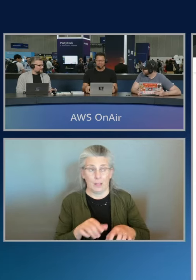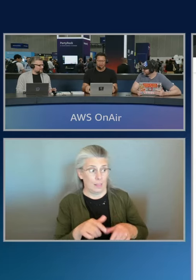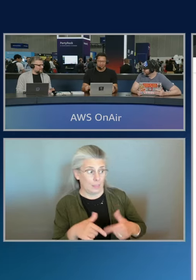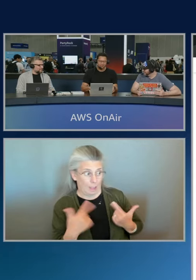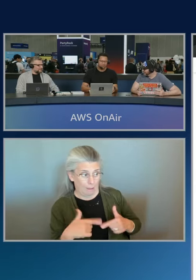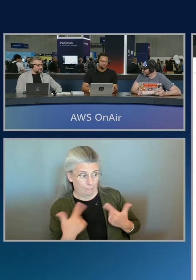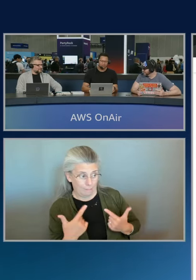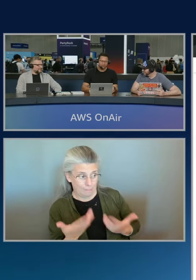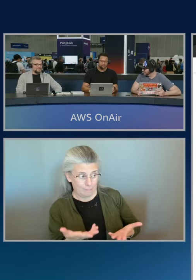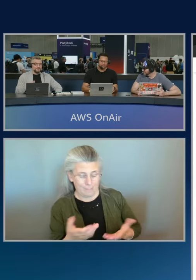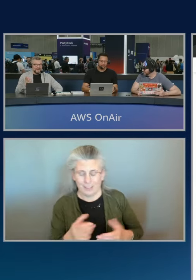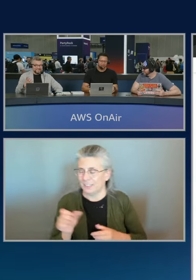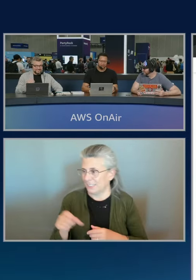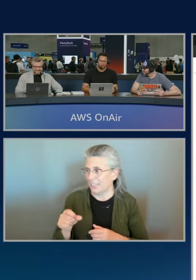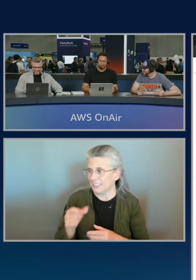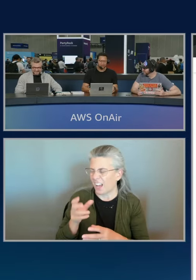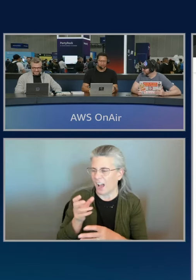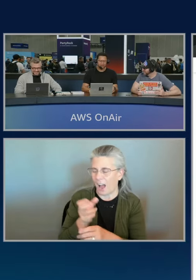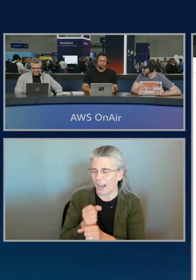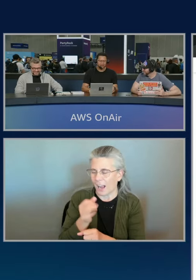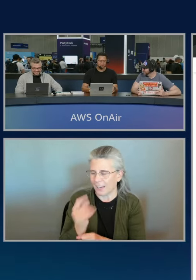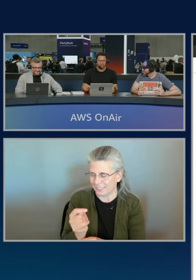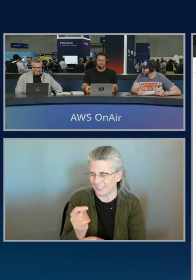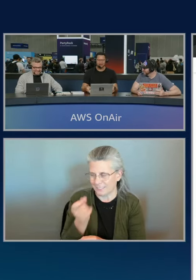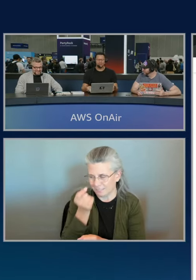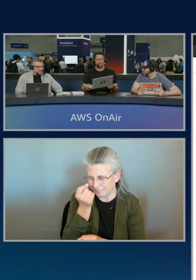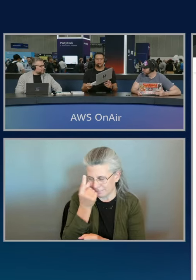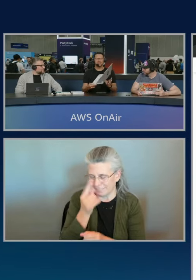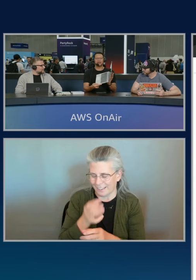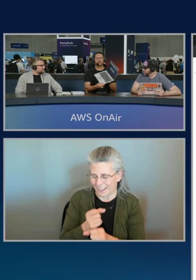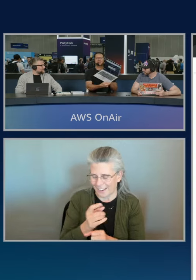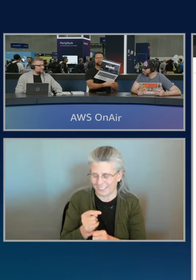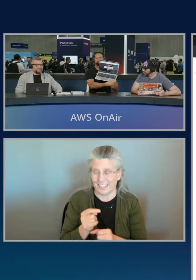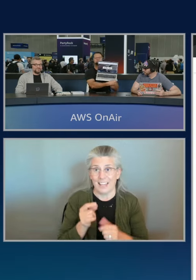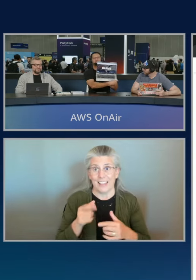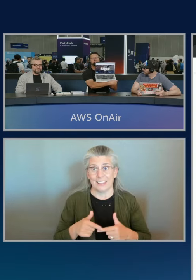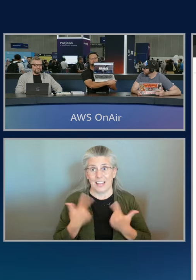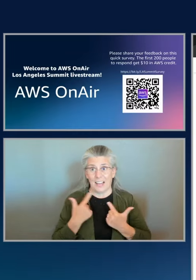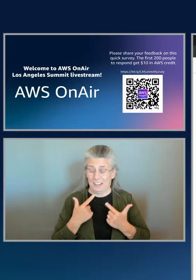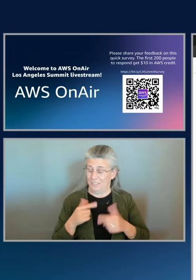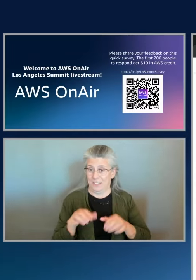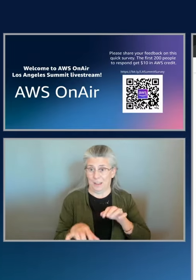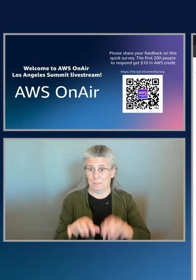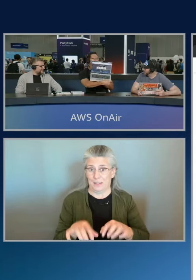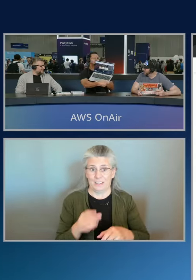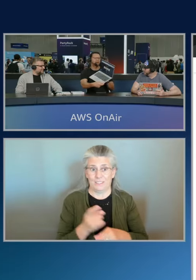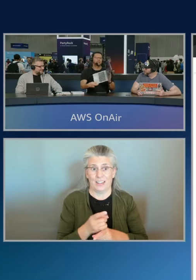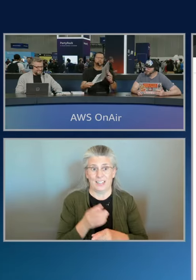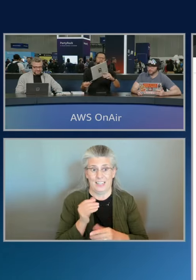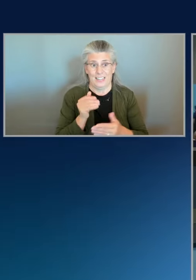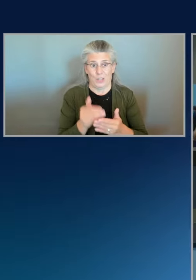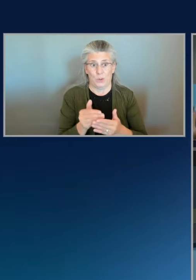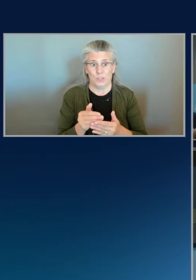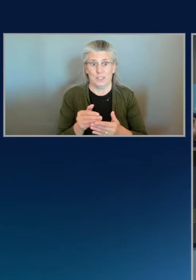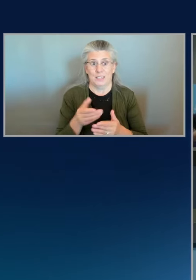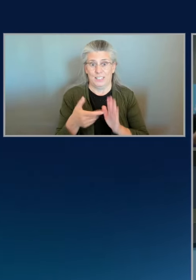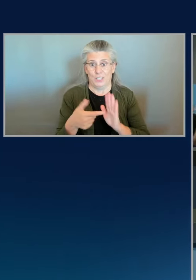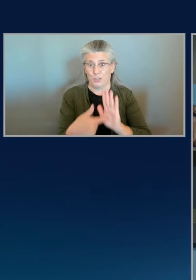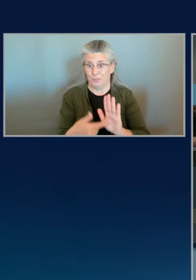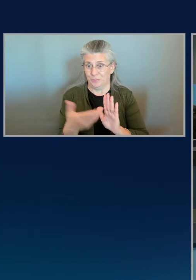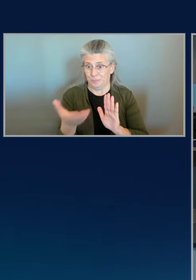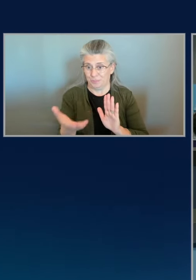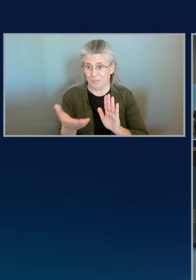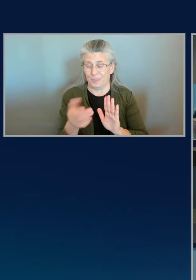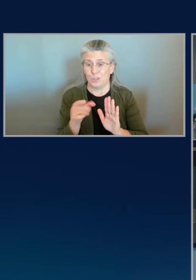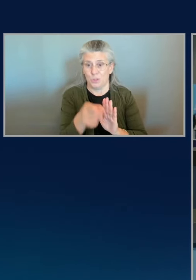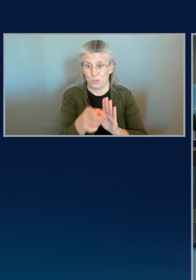i got it you got it we didn't practice this no no lie this is live like can i get a close up it is right there right there you can get to it too i'm gonna drop